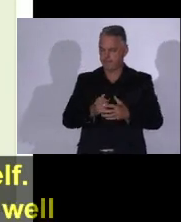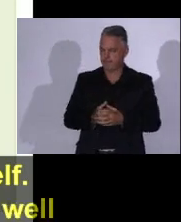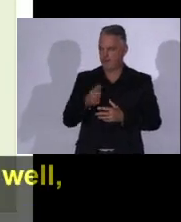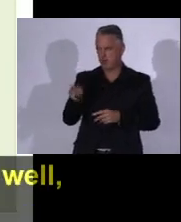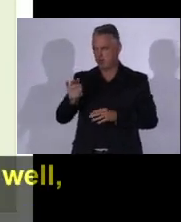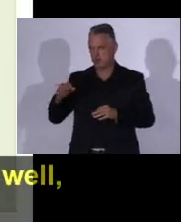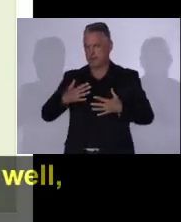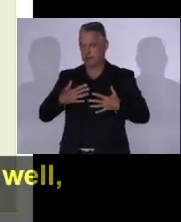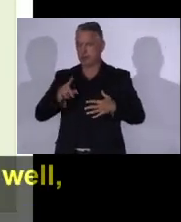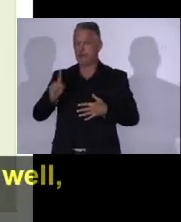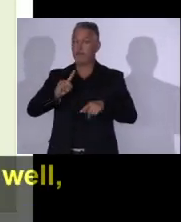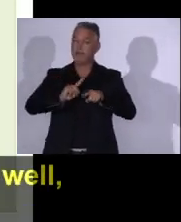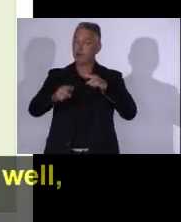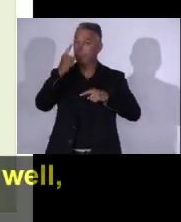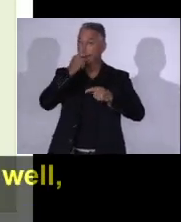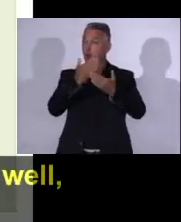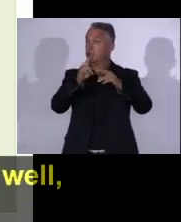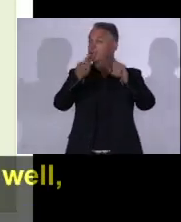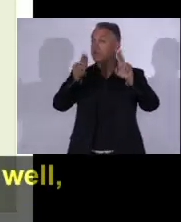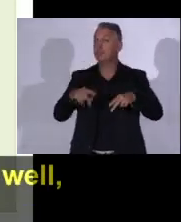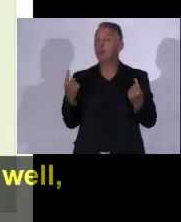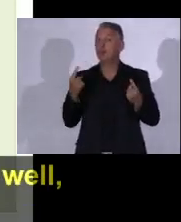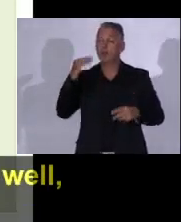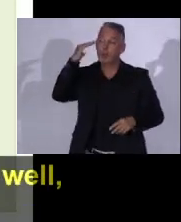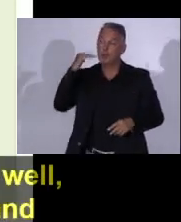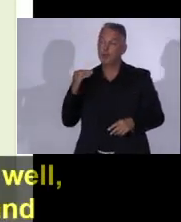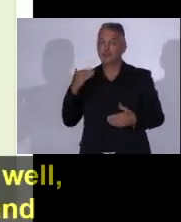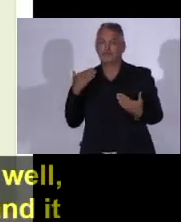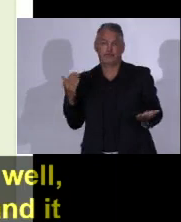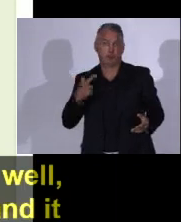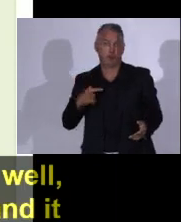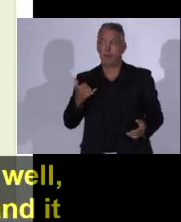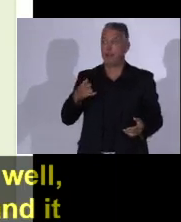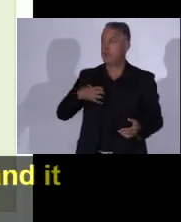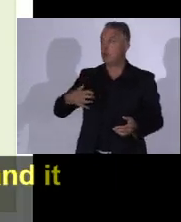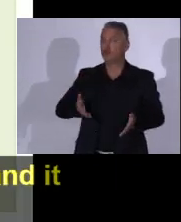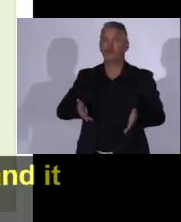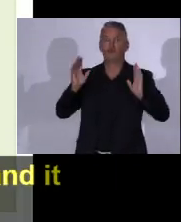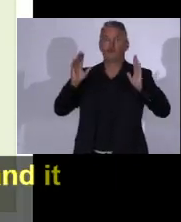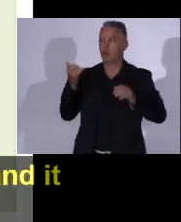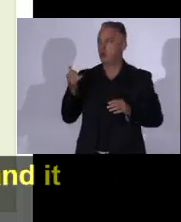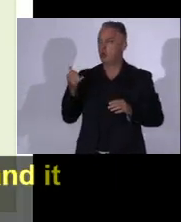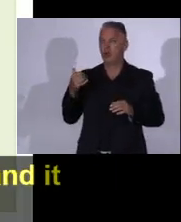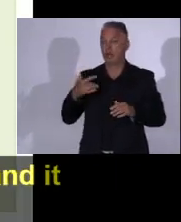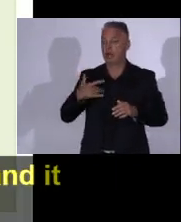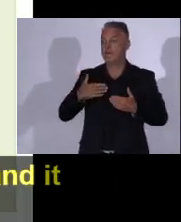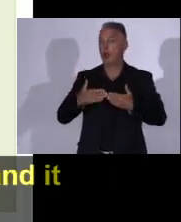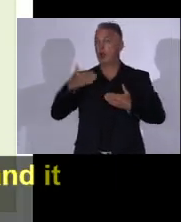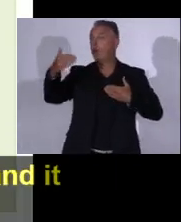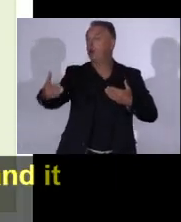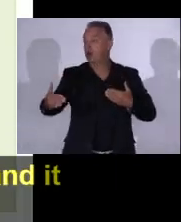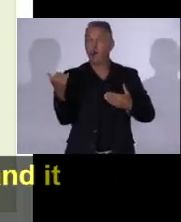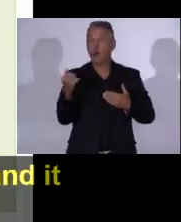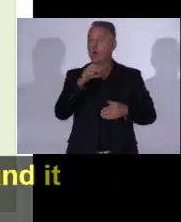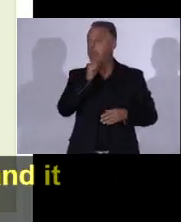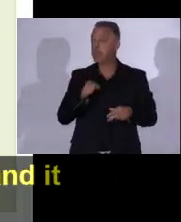of the folks that go on camp are women, and it may be because they're more adventurous, or it may be because they live a little longer. Maybe because the men are